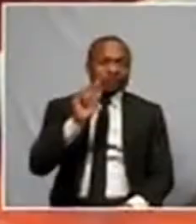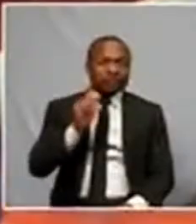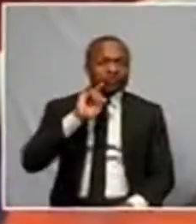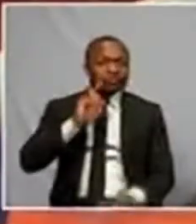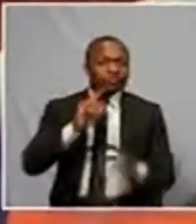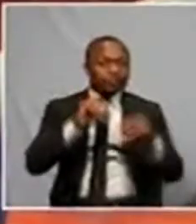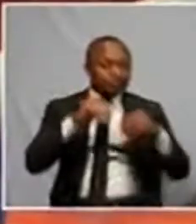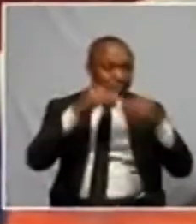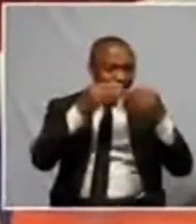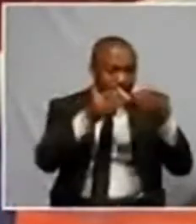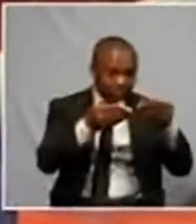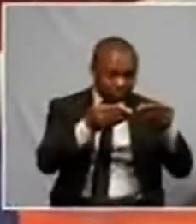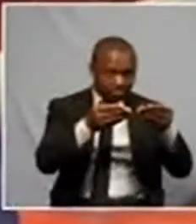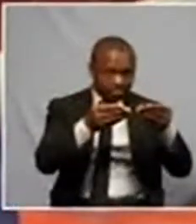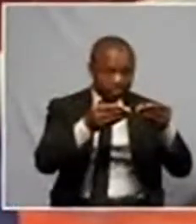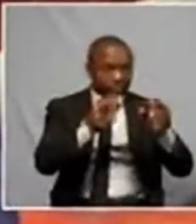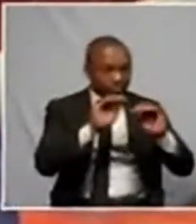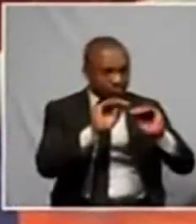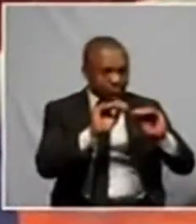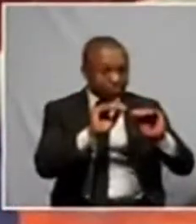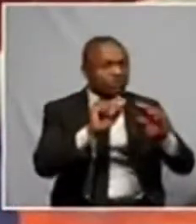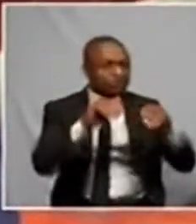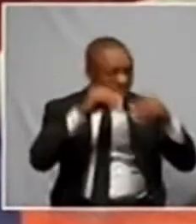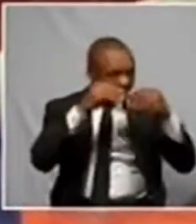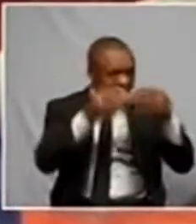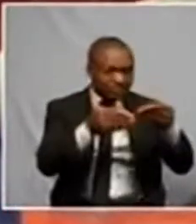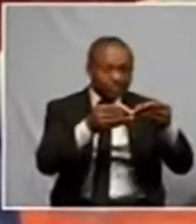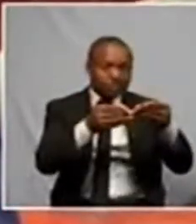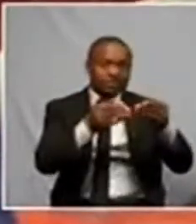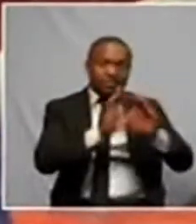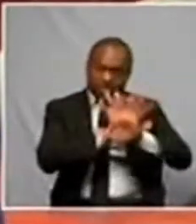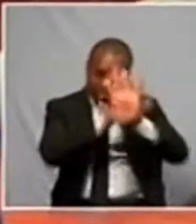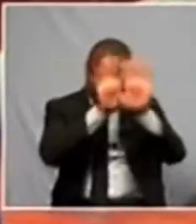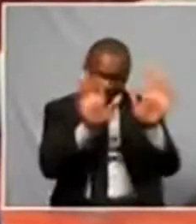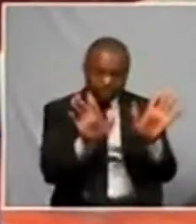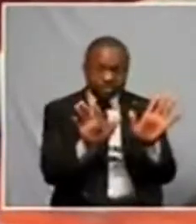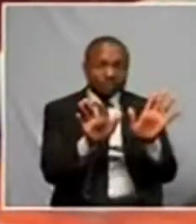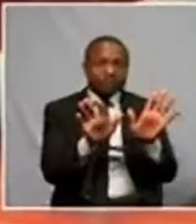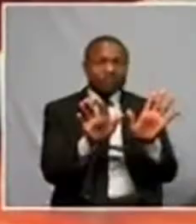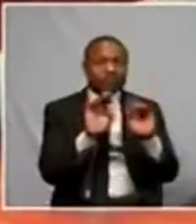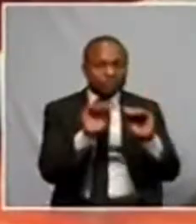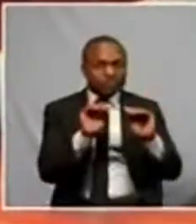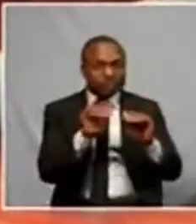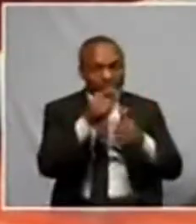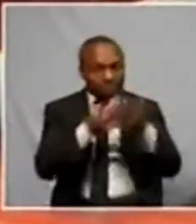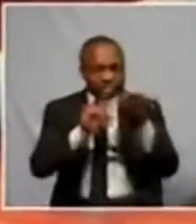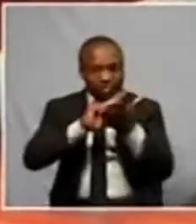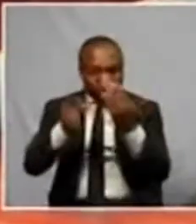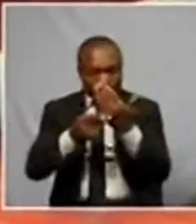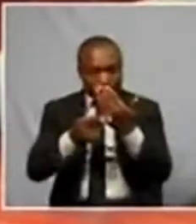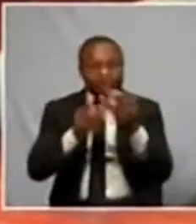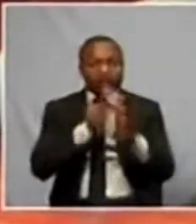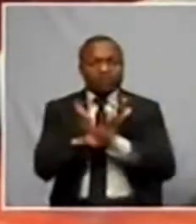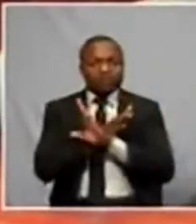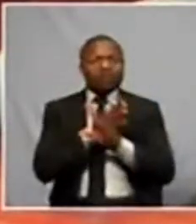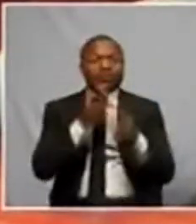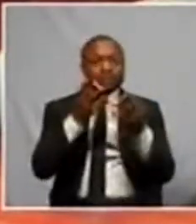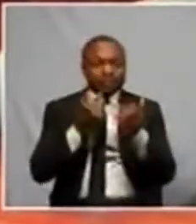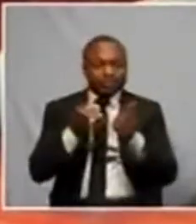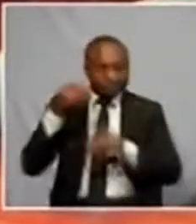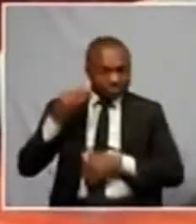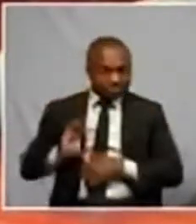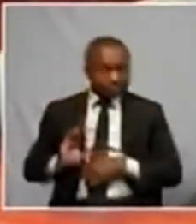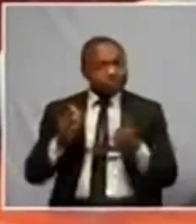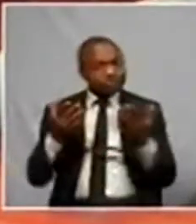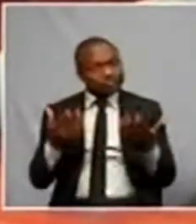instructions, and would have to be given clear instructions on what programs Zambia would wish to benefit from, whether it's